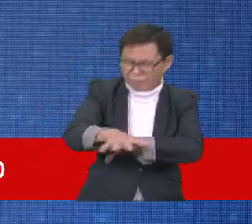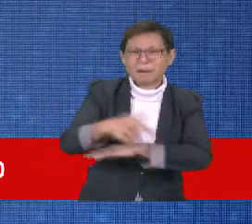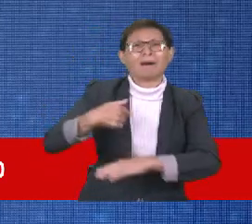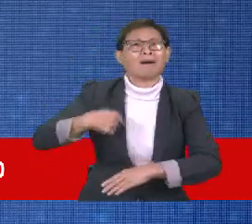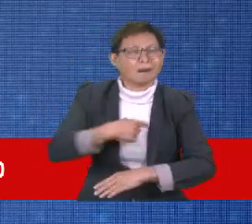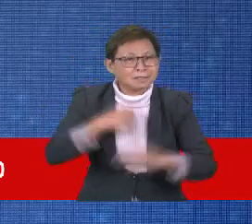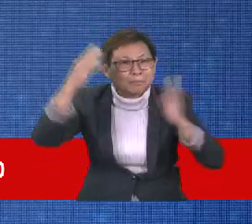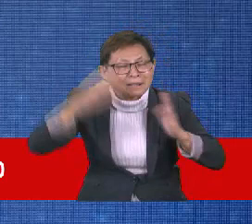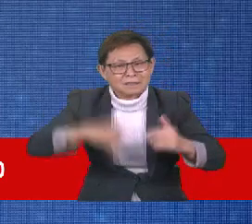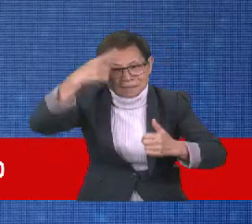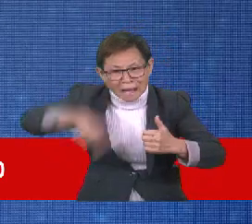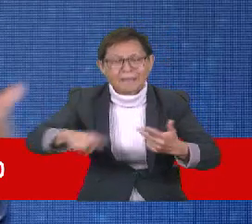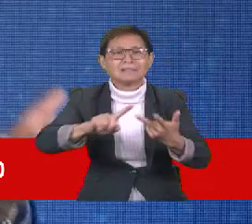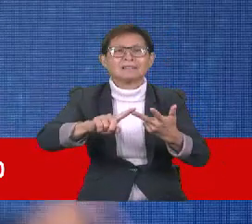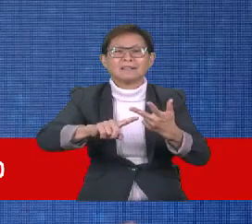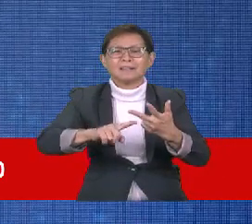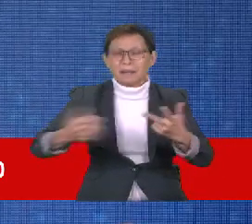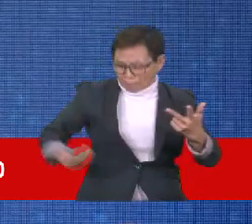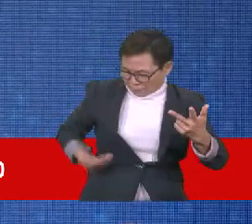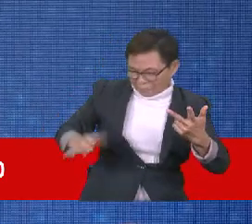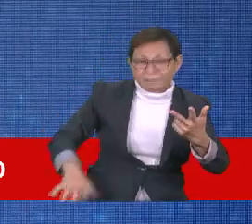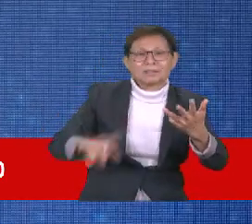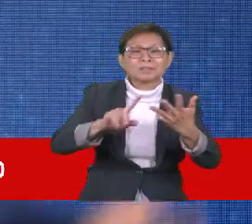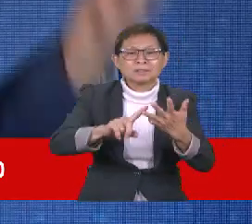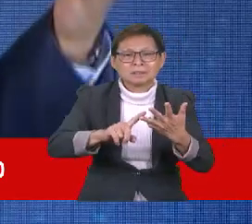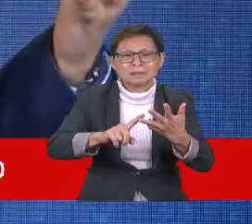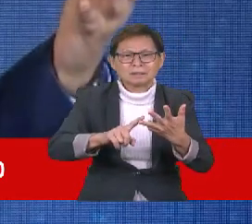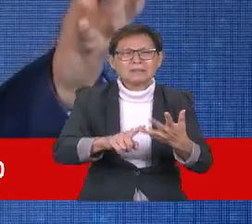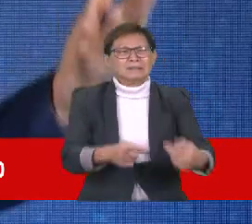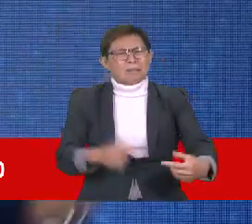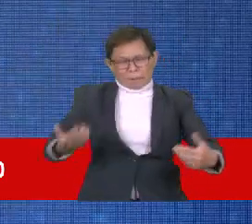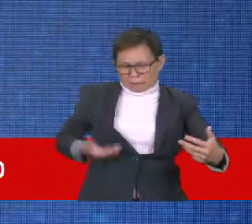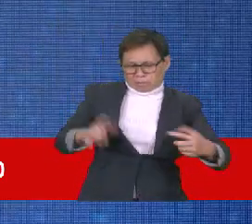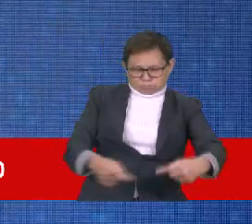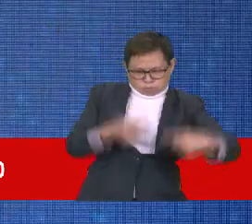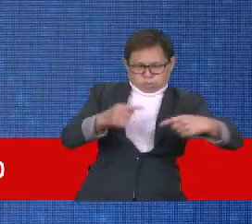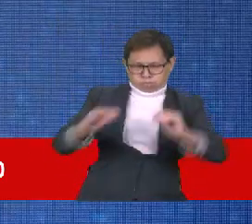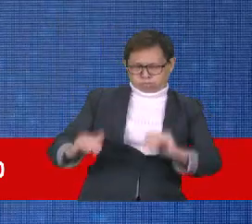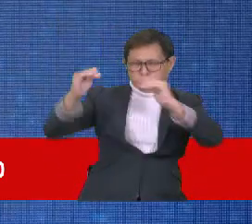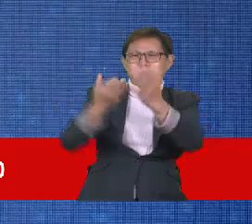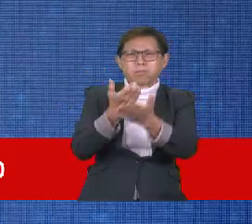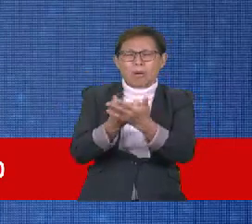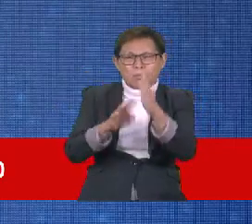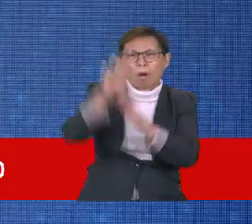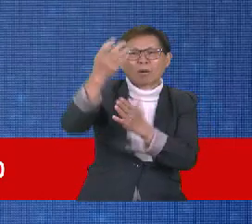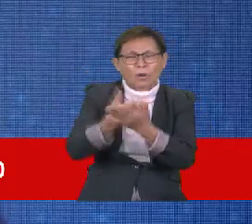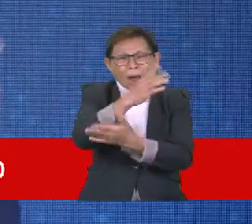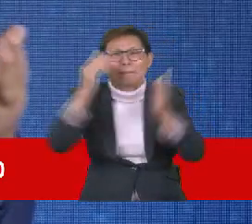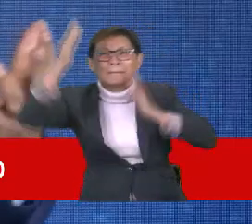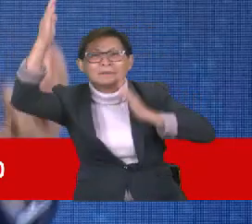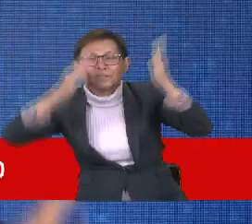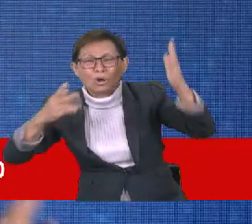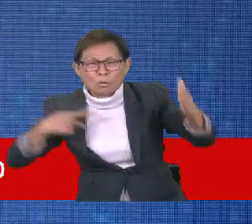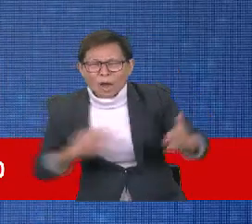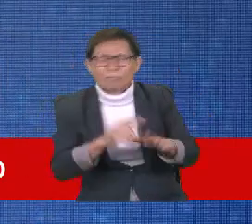Thailand, huge number of refugees, affecting Bangladesh, who's struggling to uplift the economy, and Malaysia, which